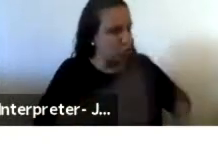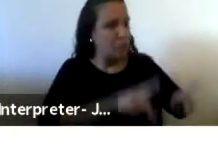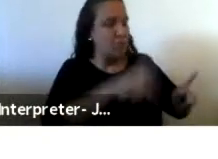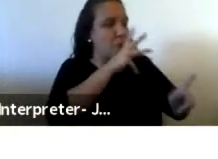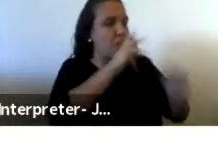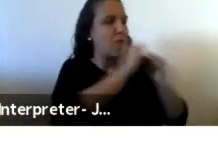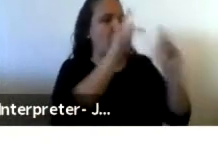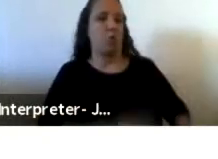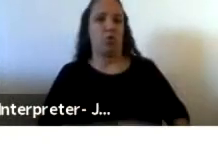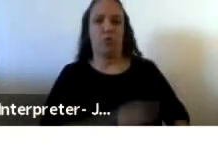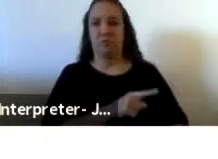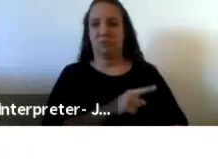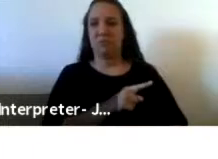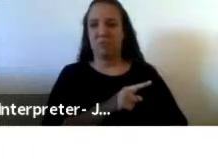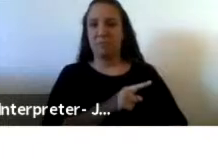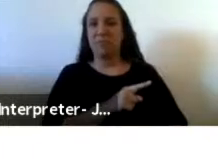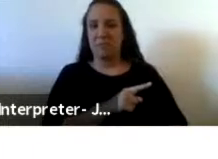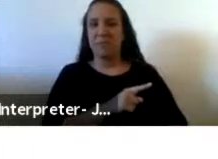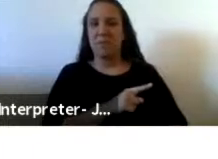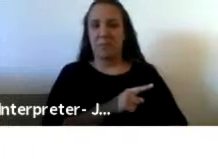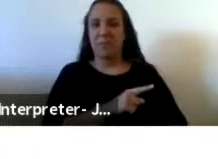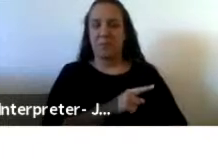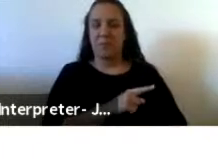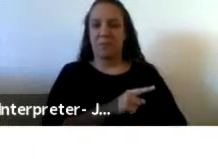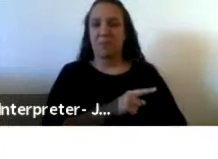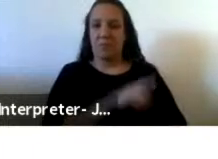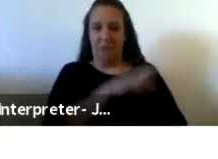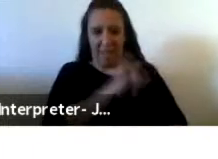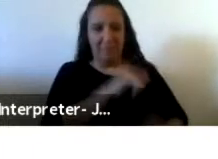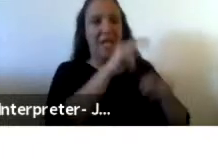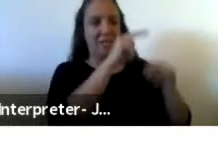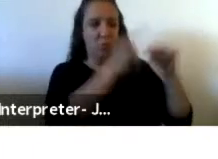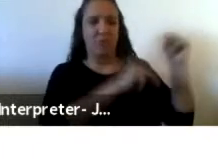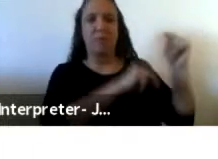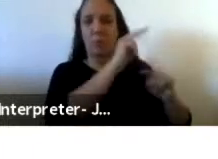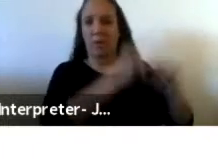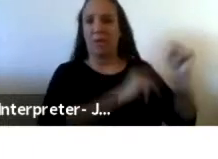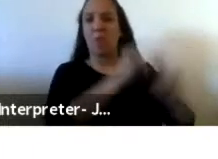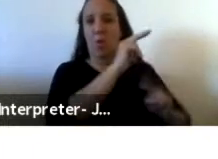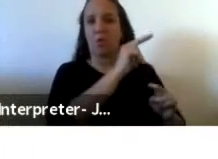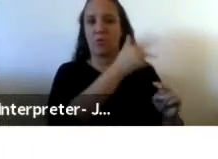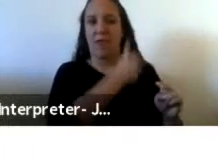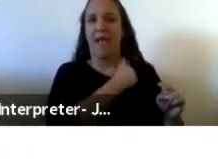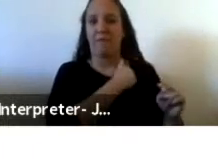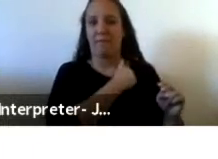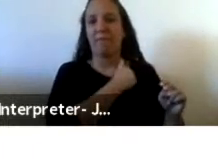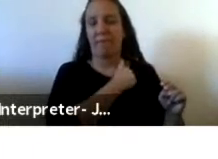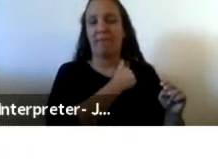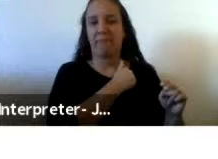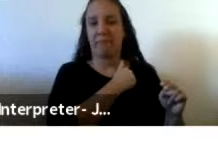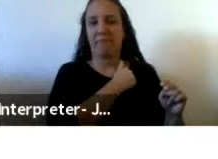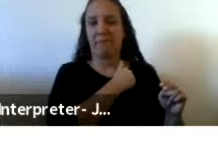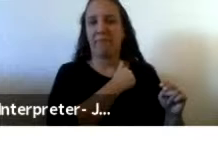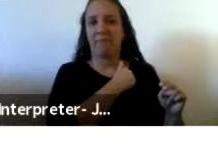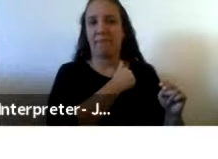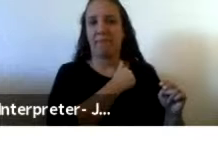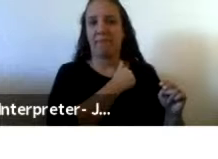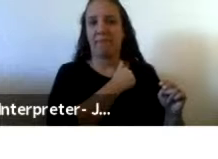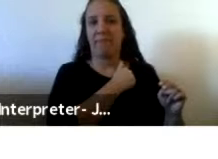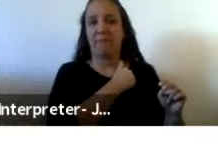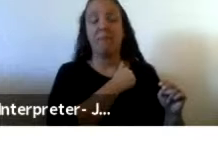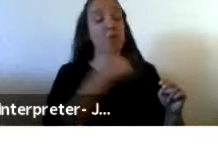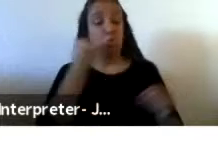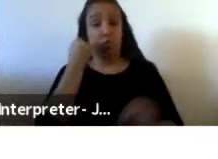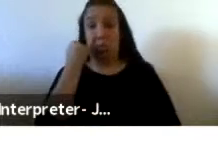have. You know, it's the instant gratification that we can come in and buy something from you. But if you have a